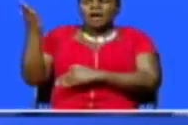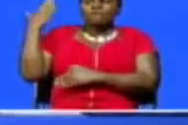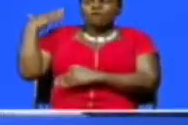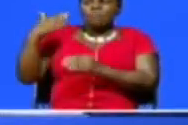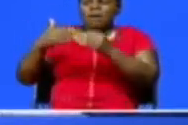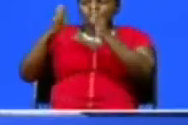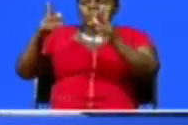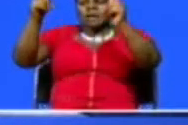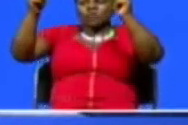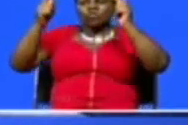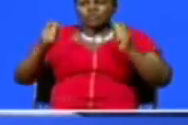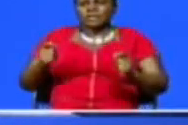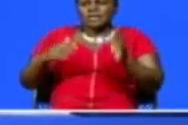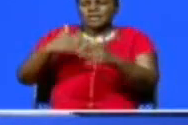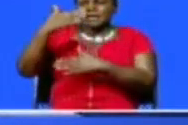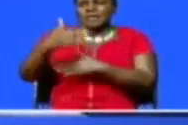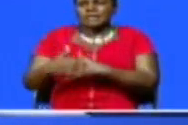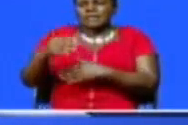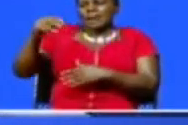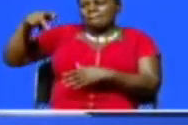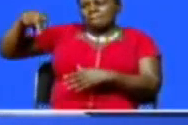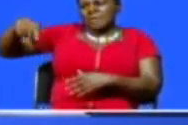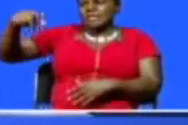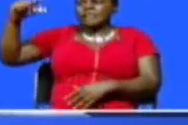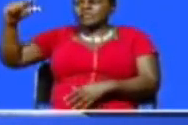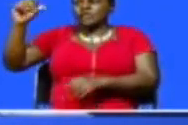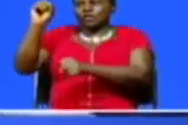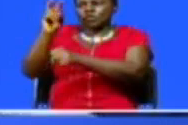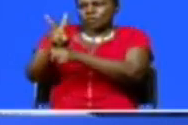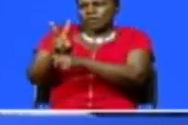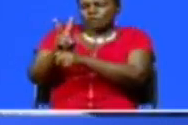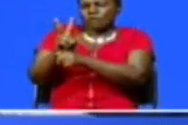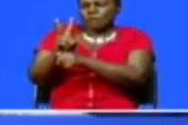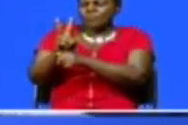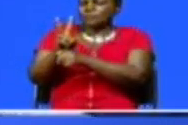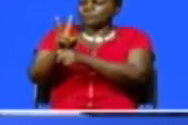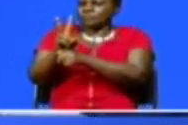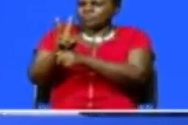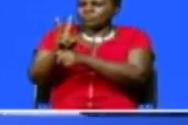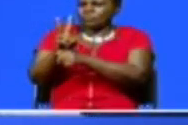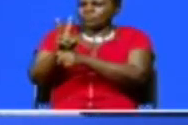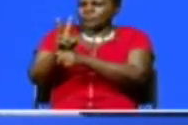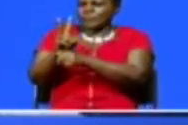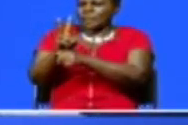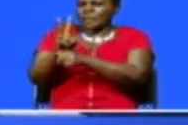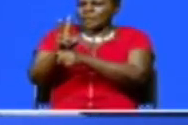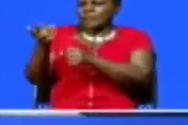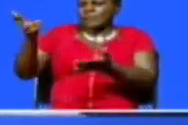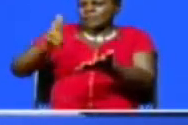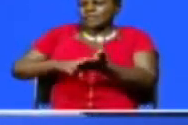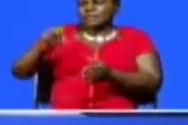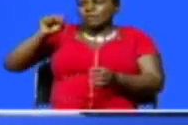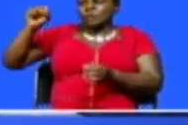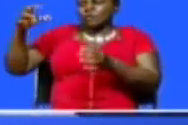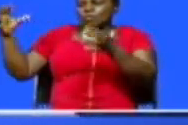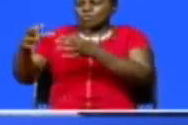gave notice of the next talk PG meeting of Ford Kenya, the Register of Political Parties has